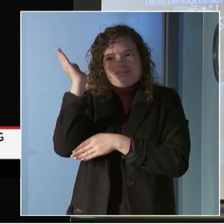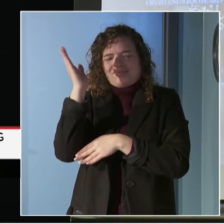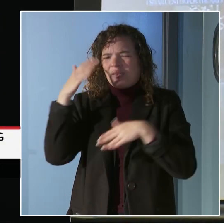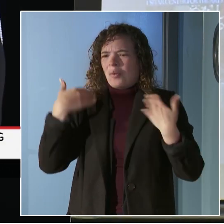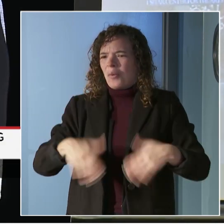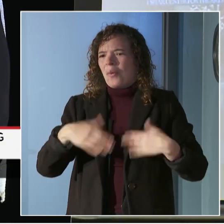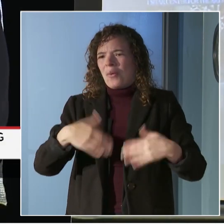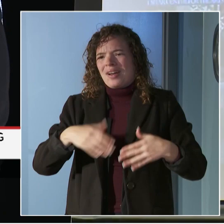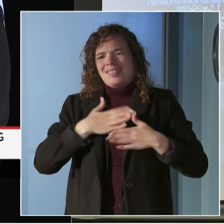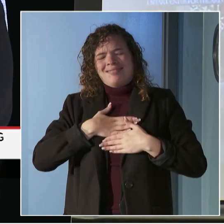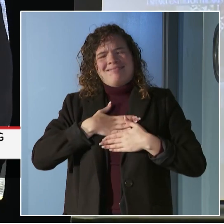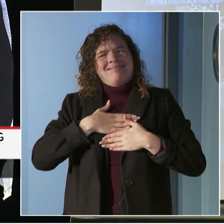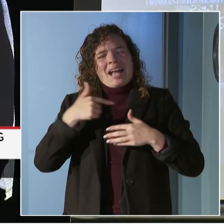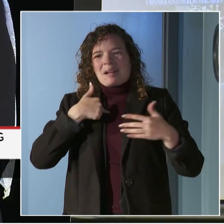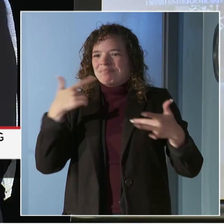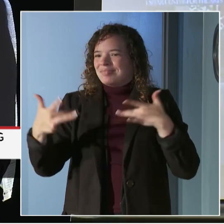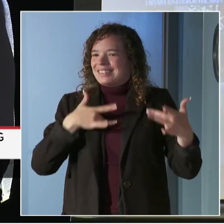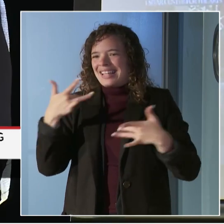Exciting.